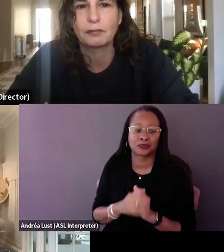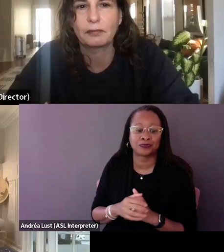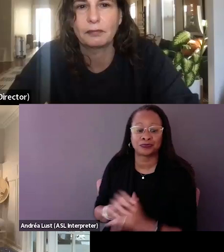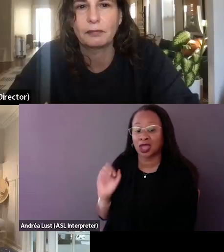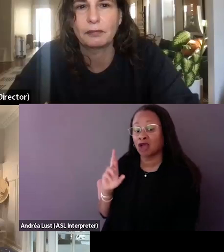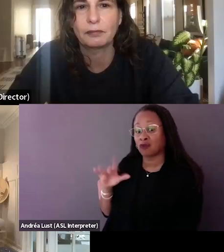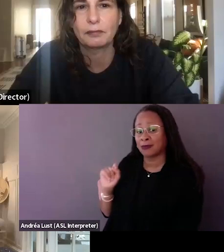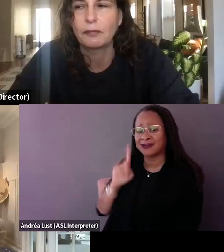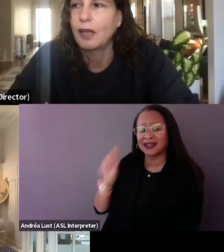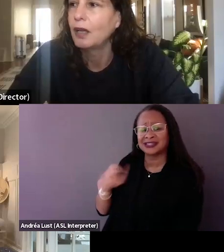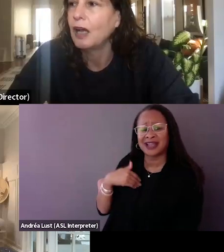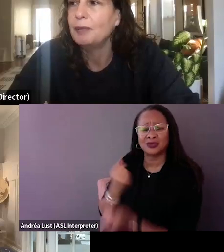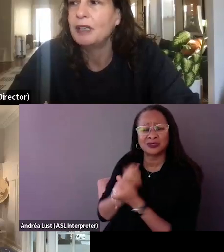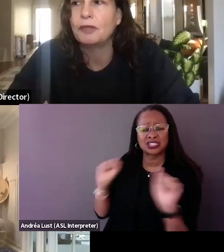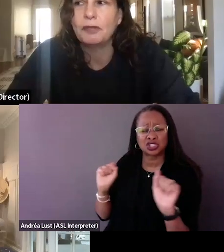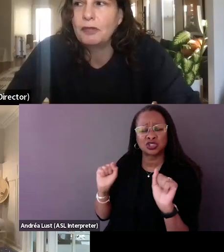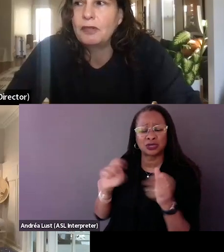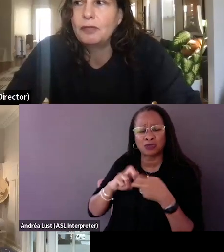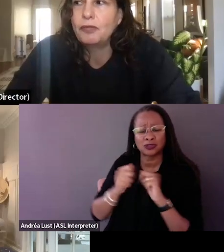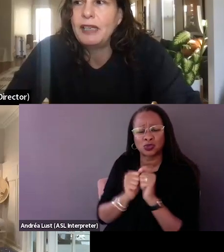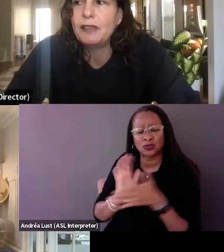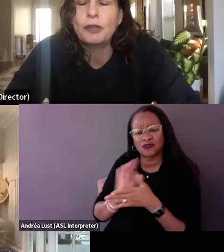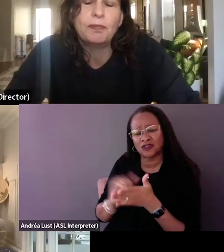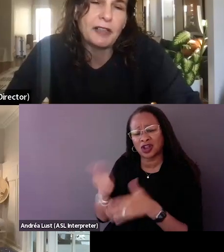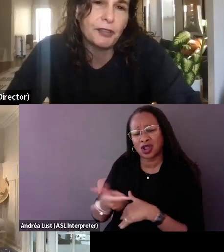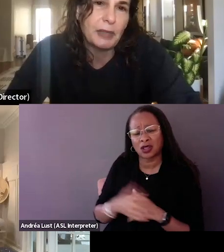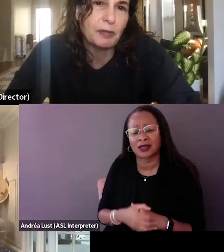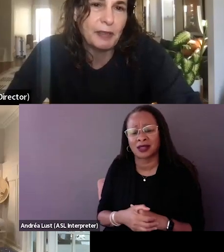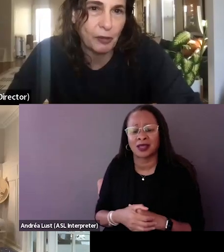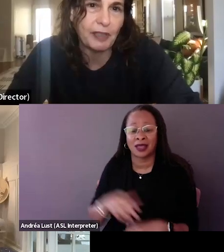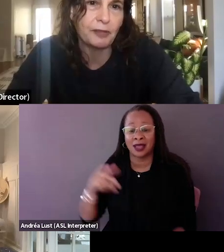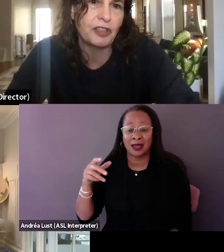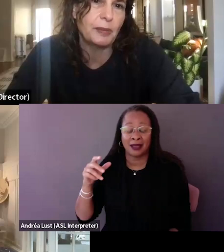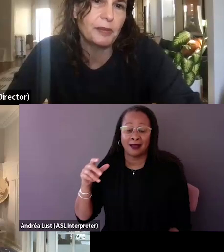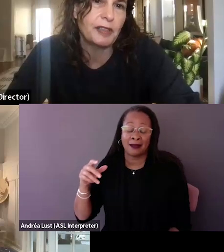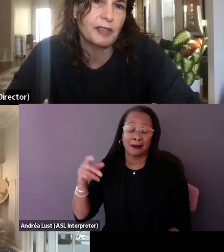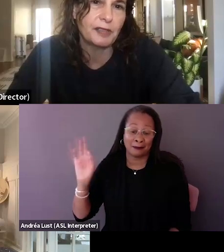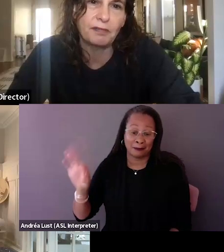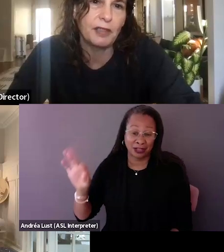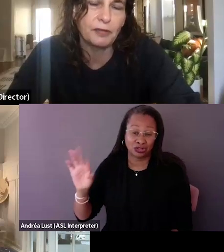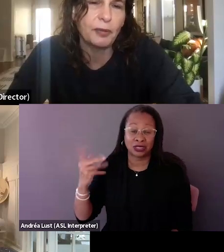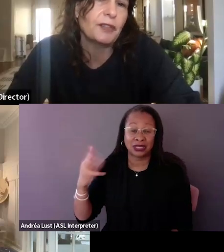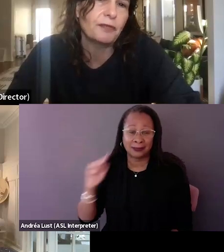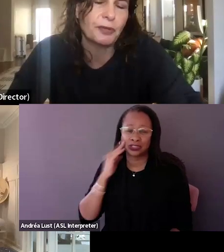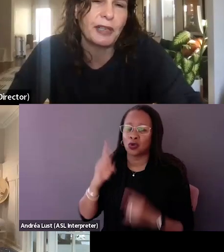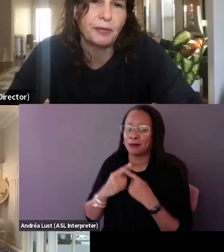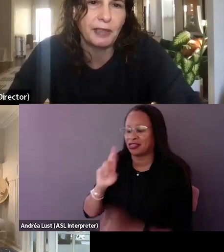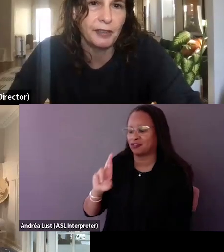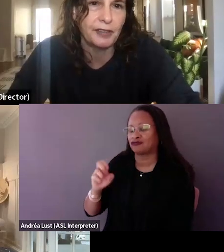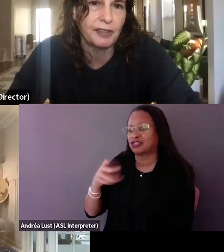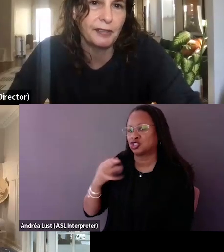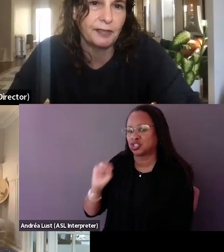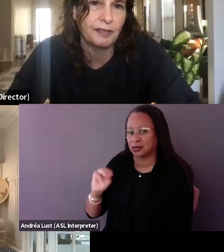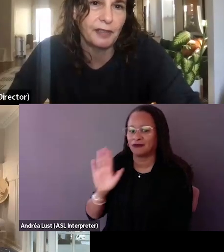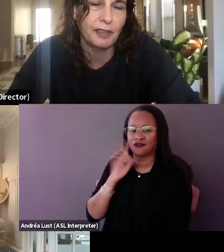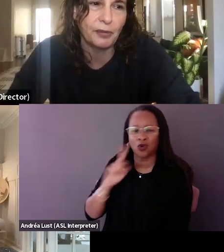the movie at all? I mean, you know, Pastor Kim's been known by the regime since, you know, for 23